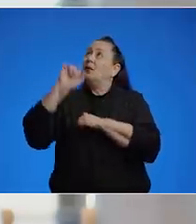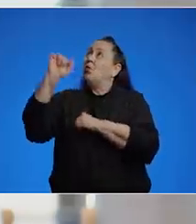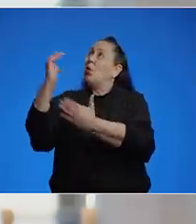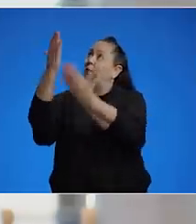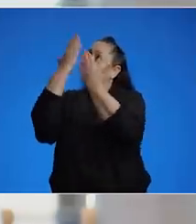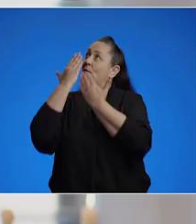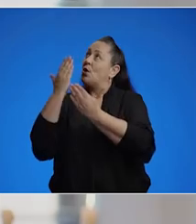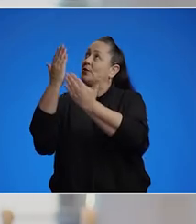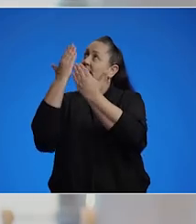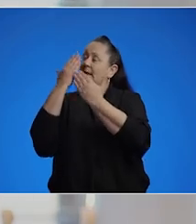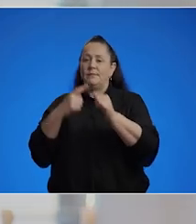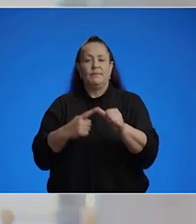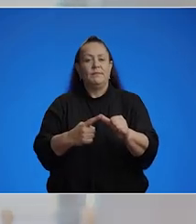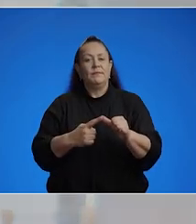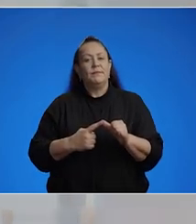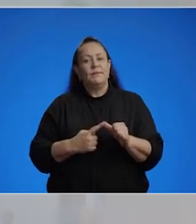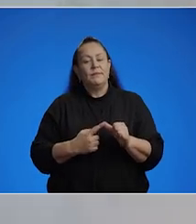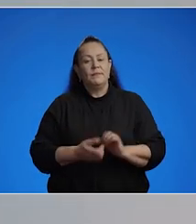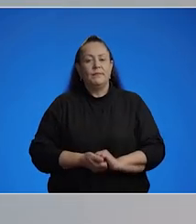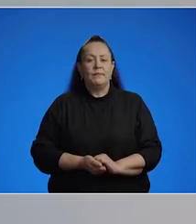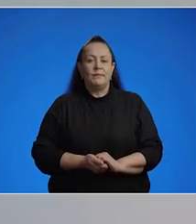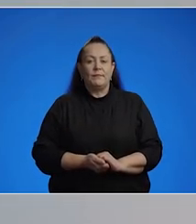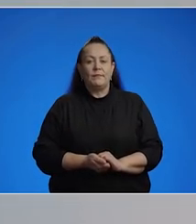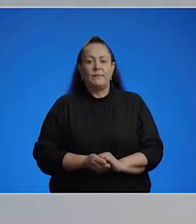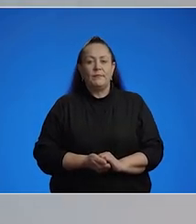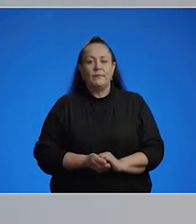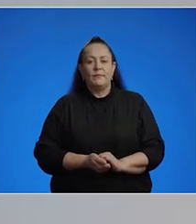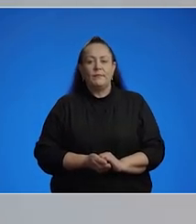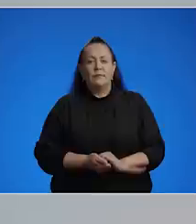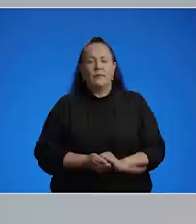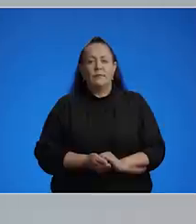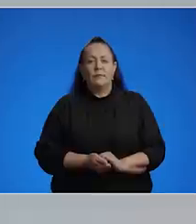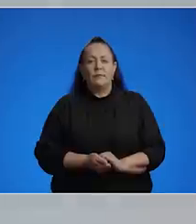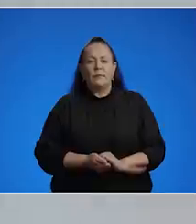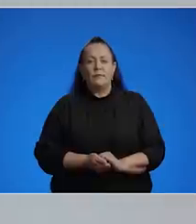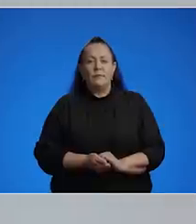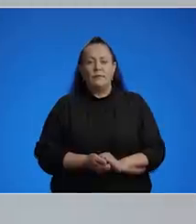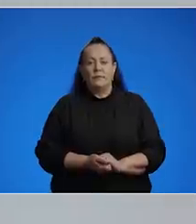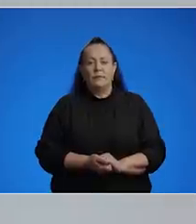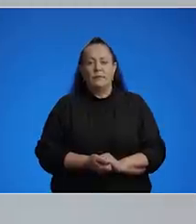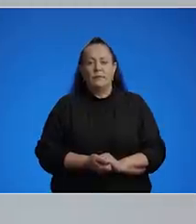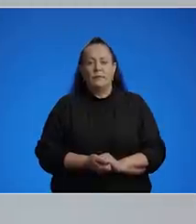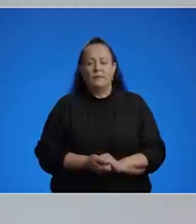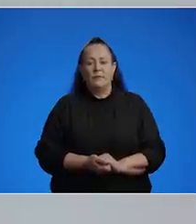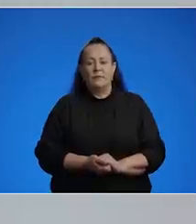In your mercy, Lord, hear our prayer. For those who suffer with